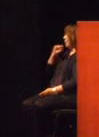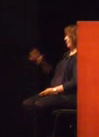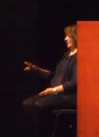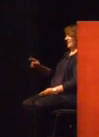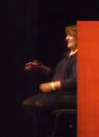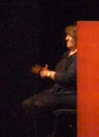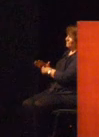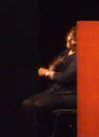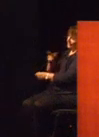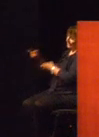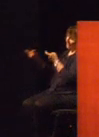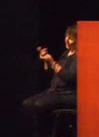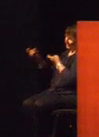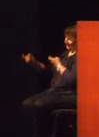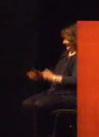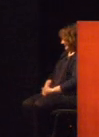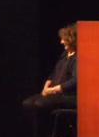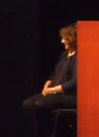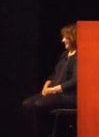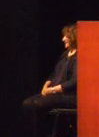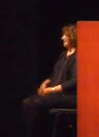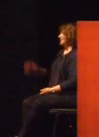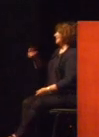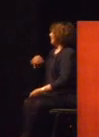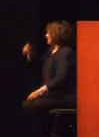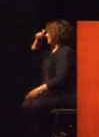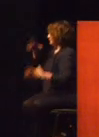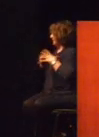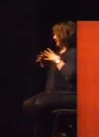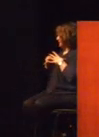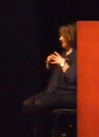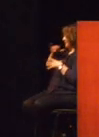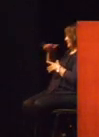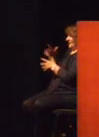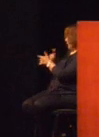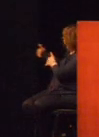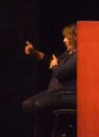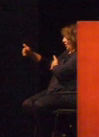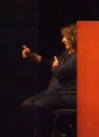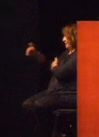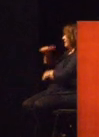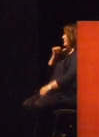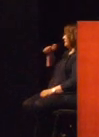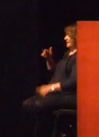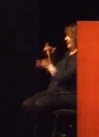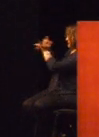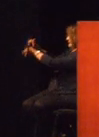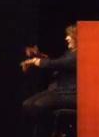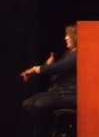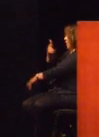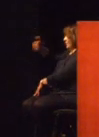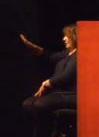in charge. So that was our summer vacation. We did not venture far. We did not venture long, but it